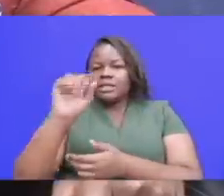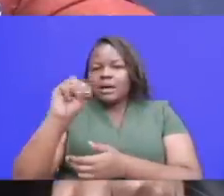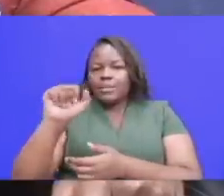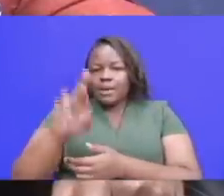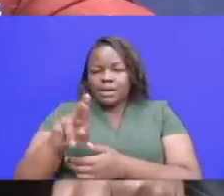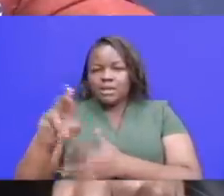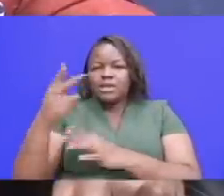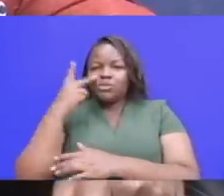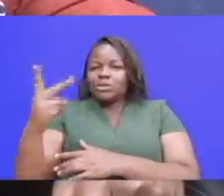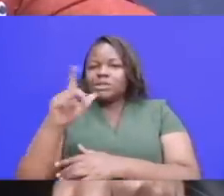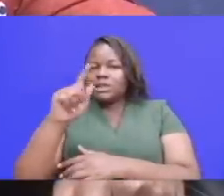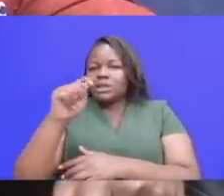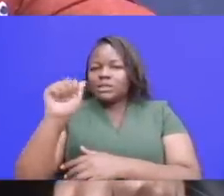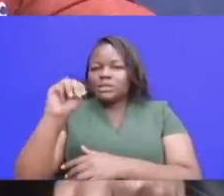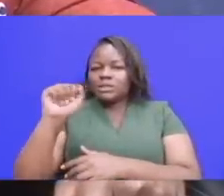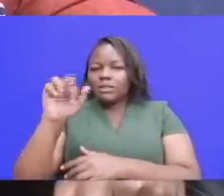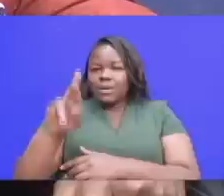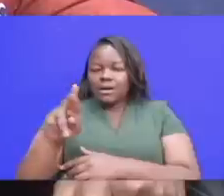Tamar gets,